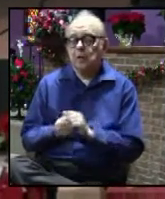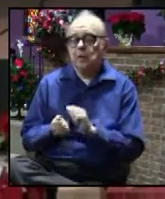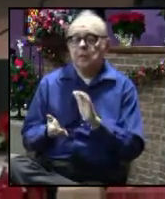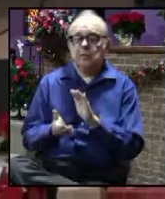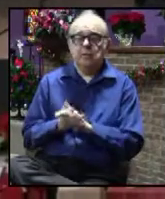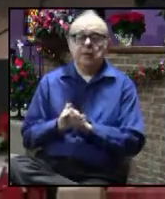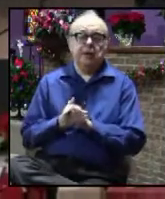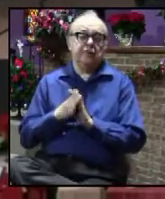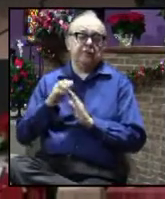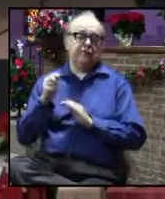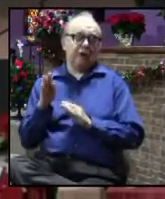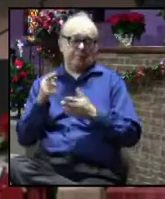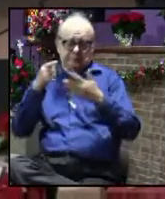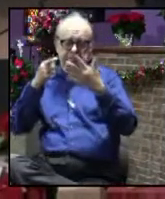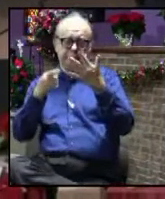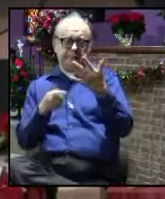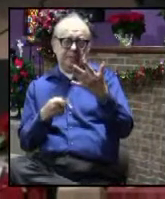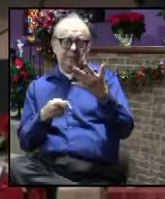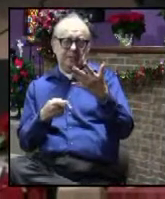our jobs,